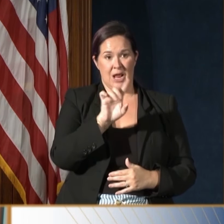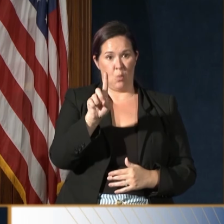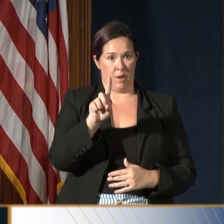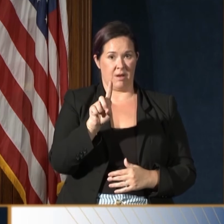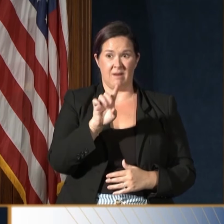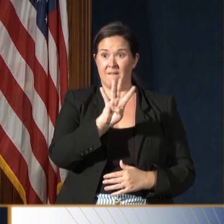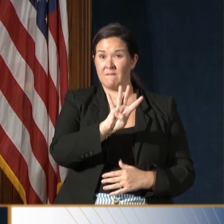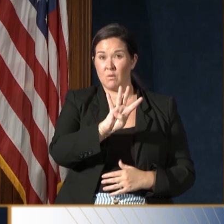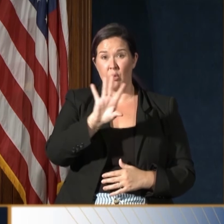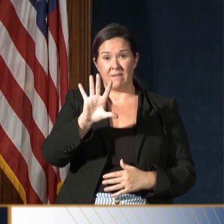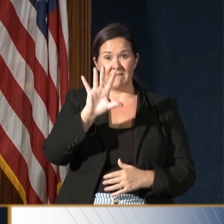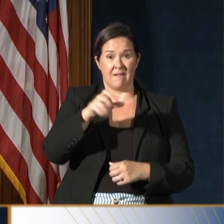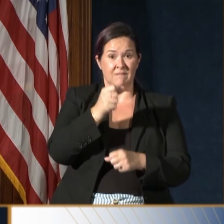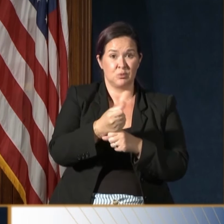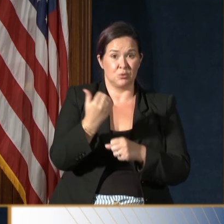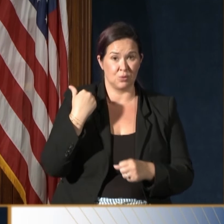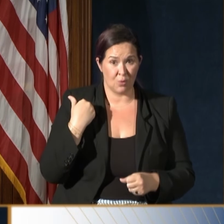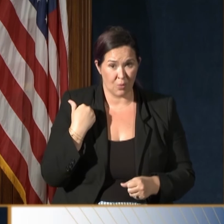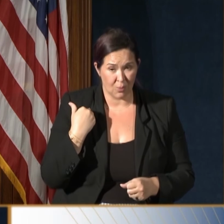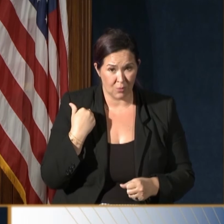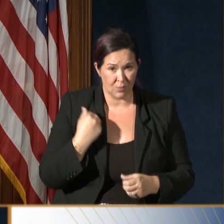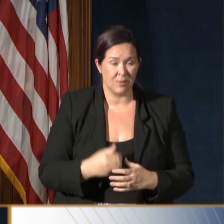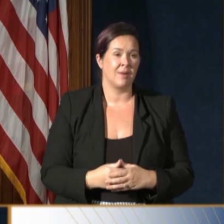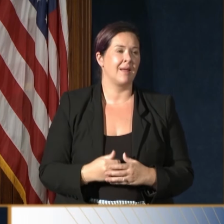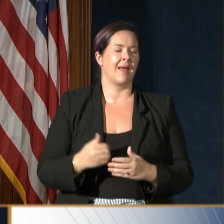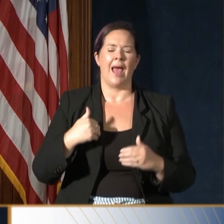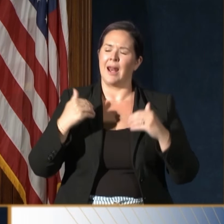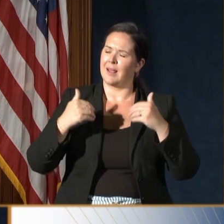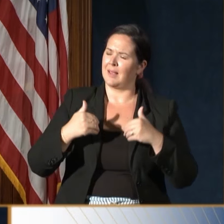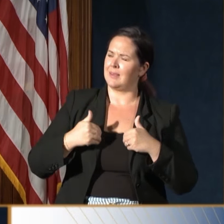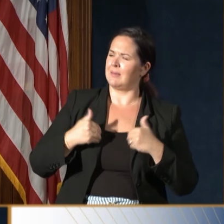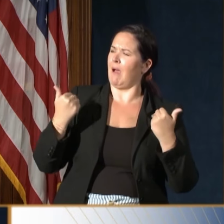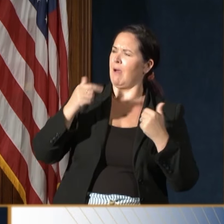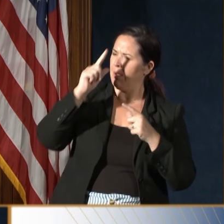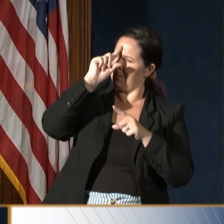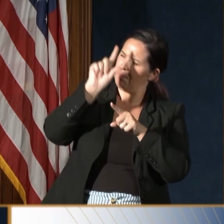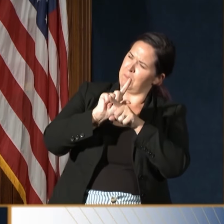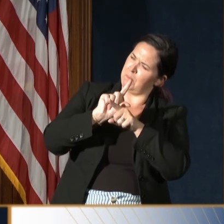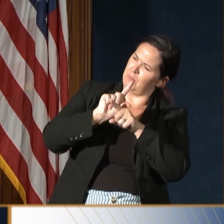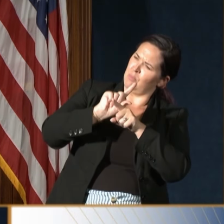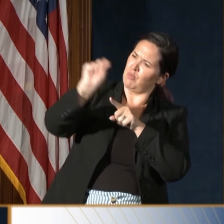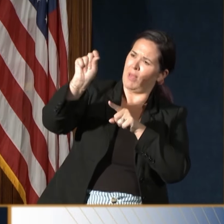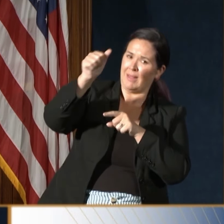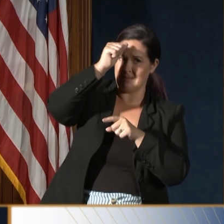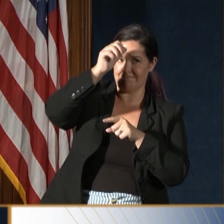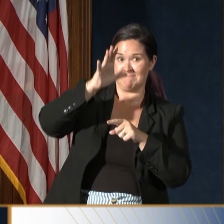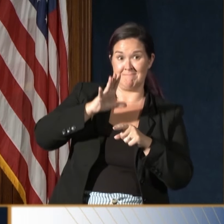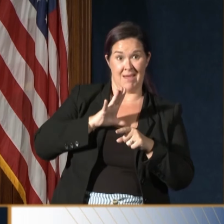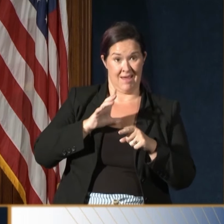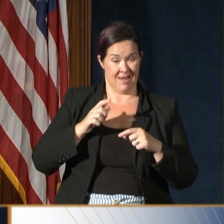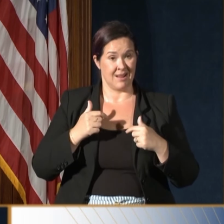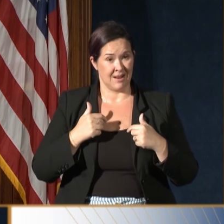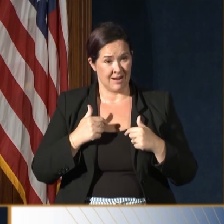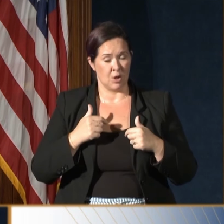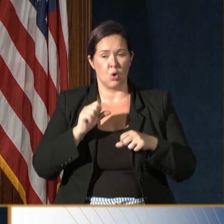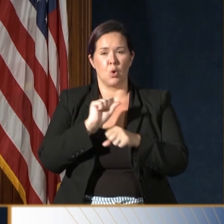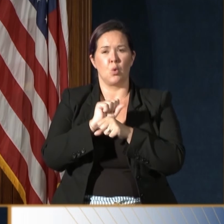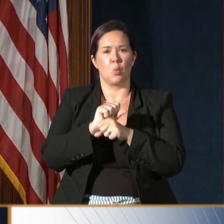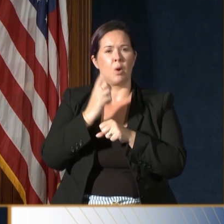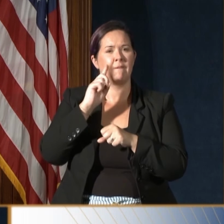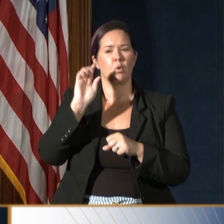ago. There was a young, brilliant man working for